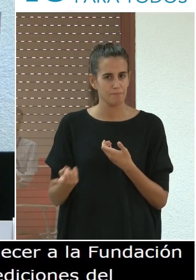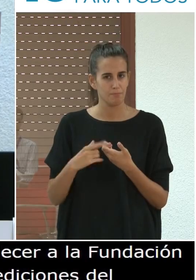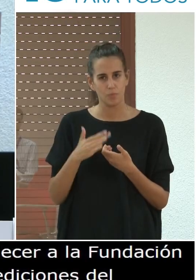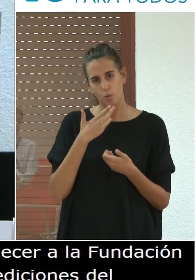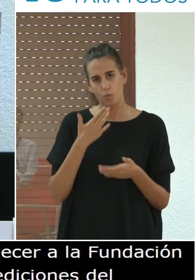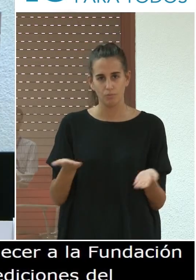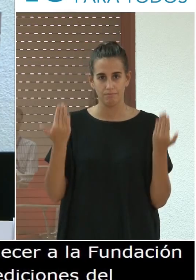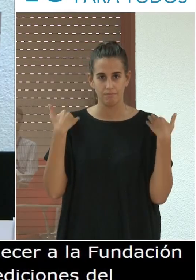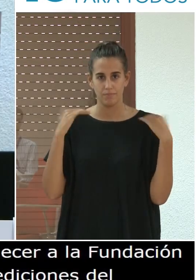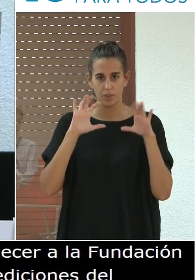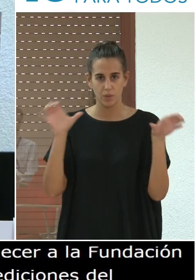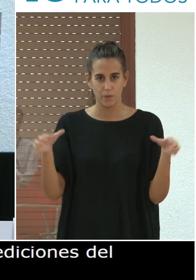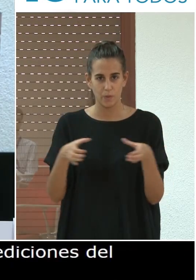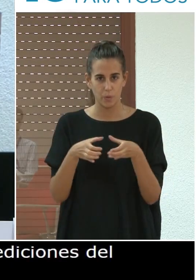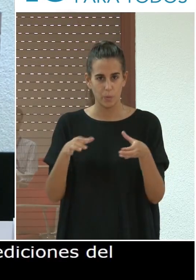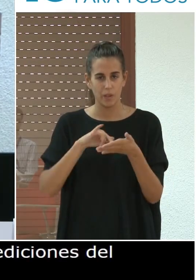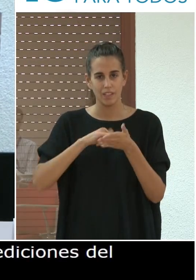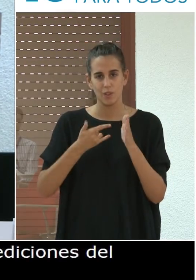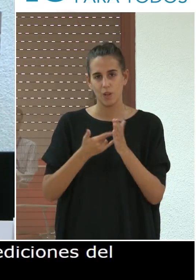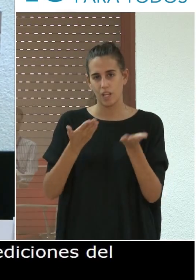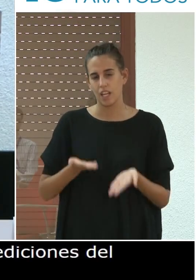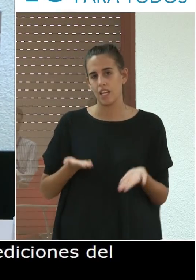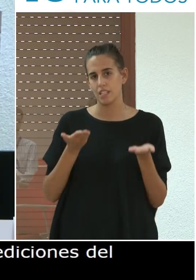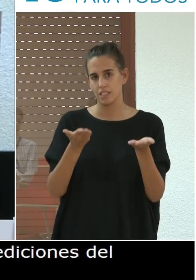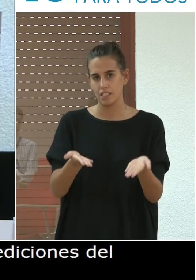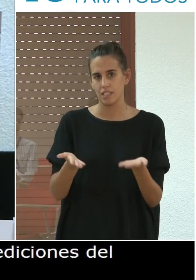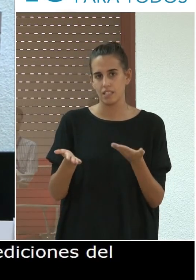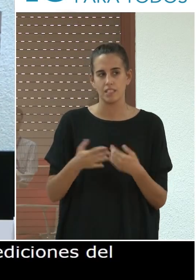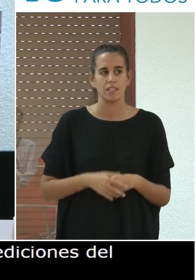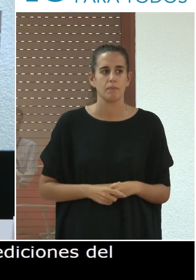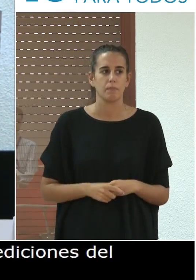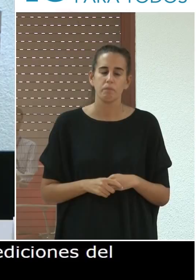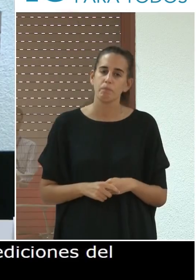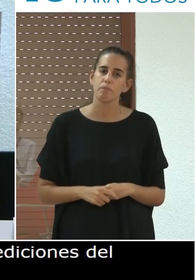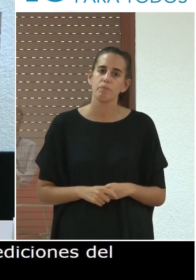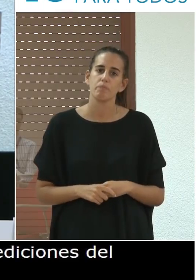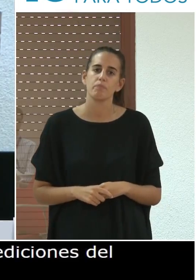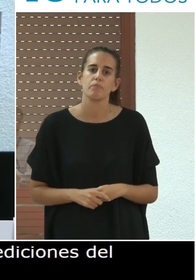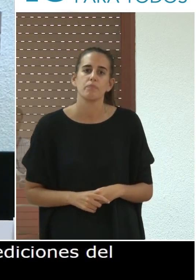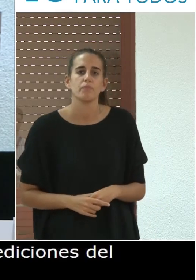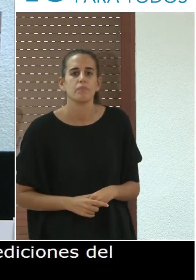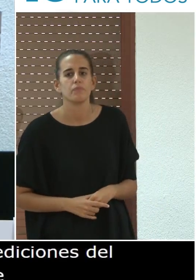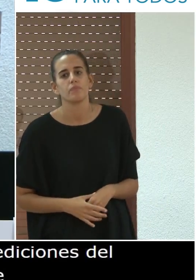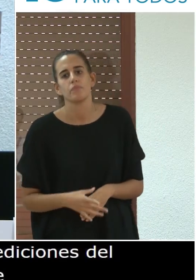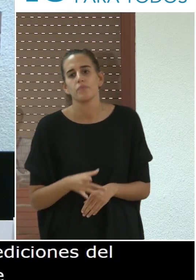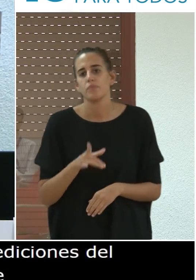with these events for many, many years. I always participate as the group